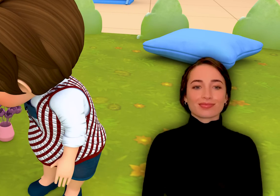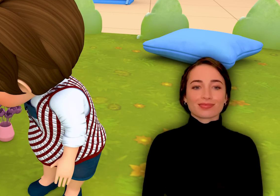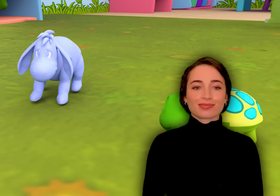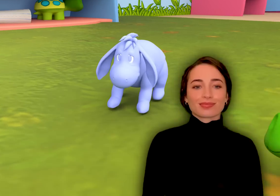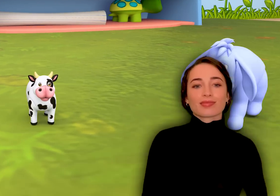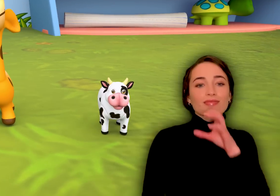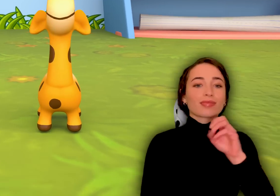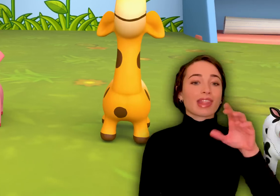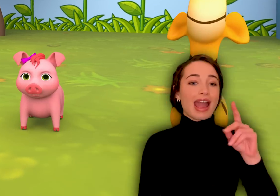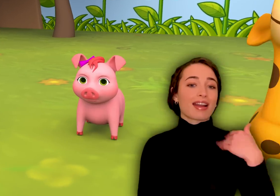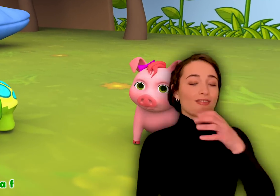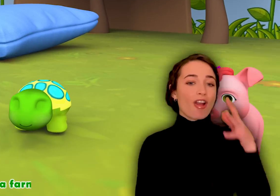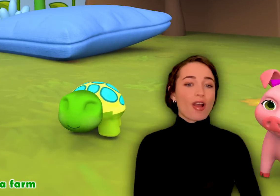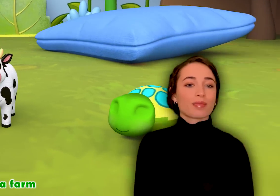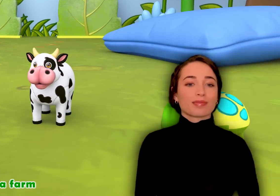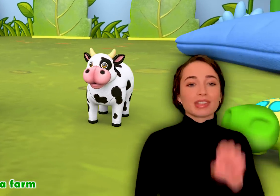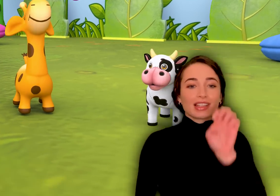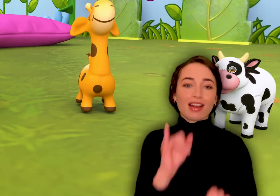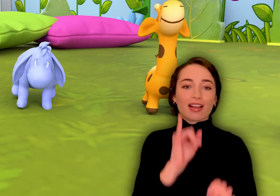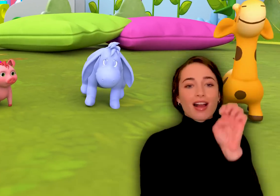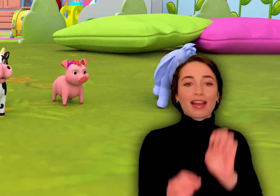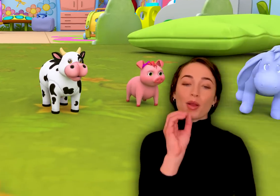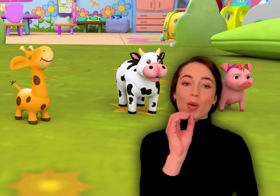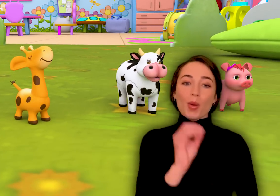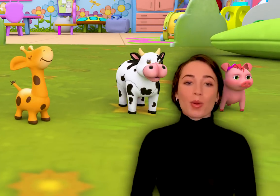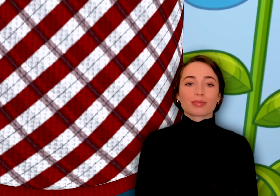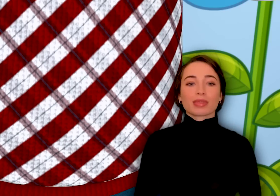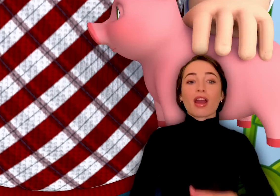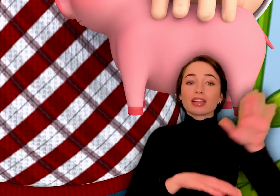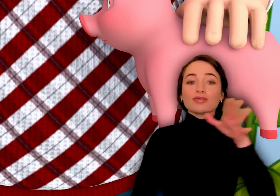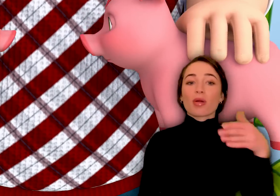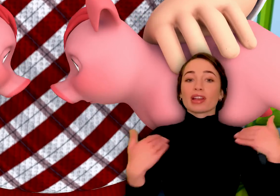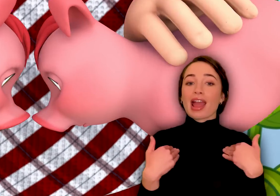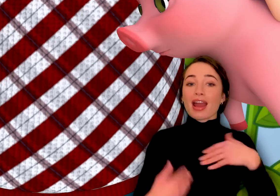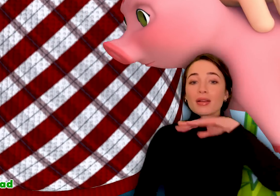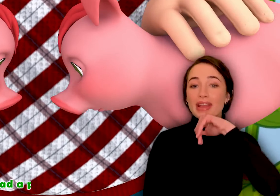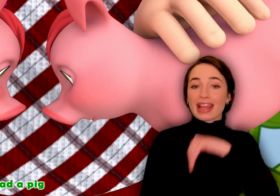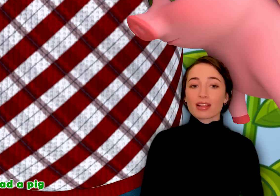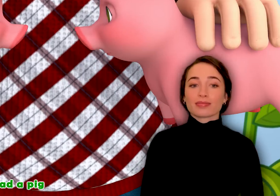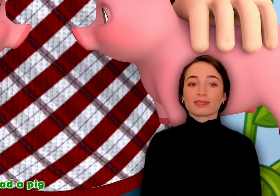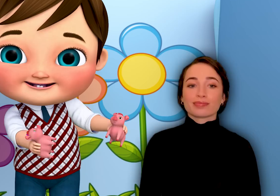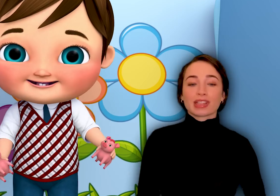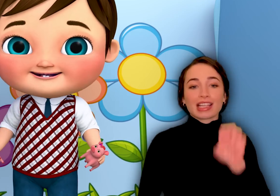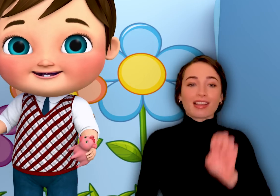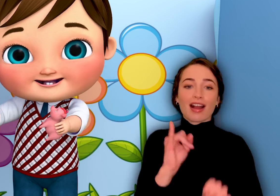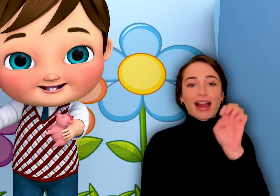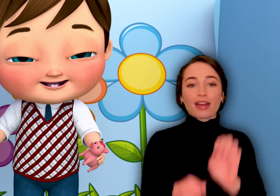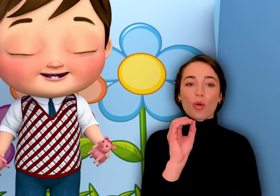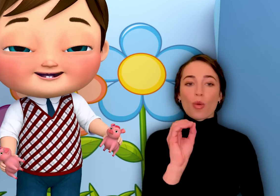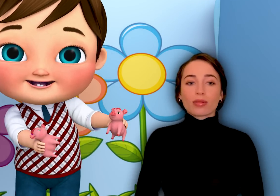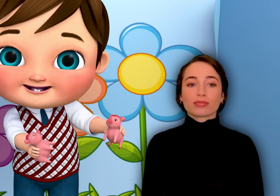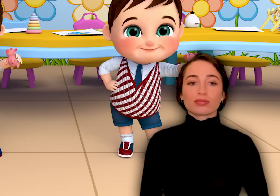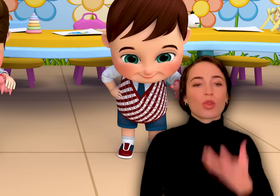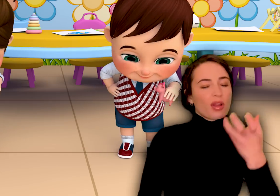EO Old McDonald had a farm e-- e- i-o and on his farm he had a pig e-i e